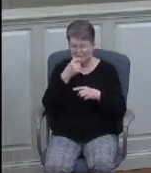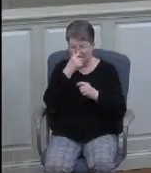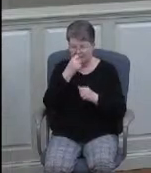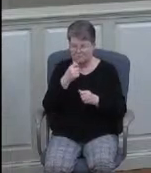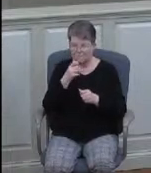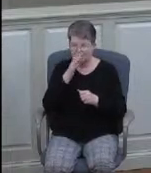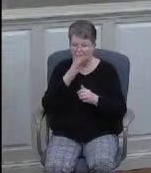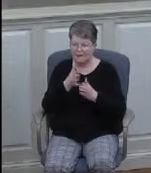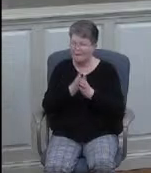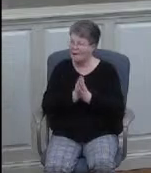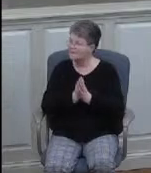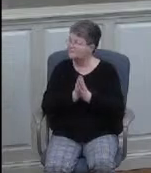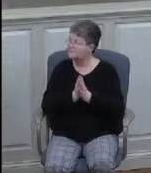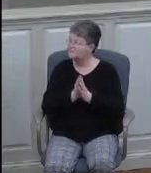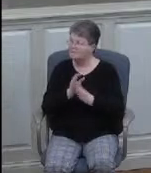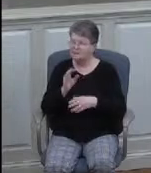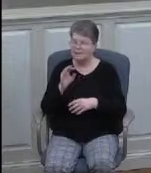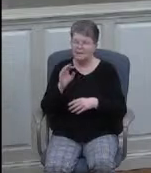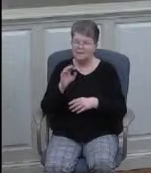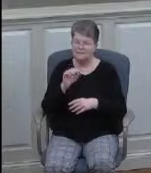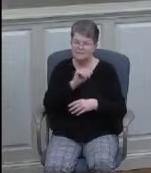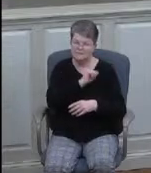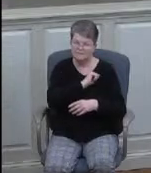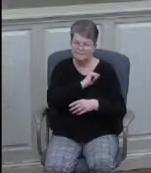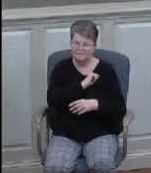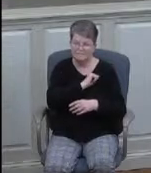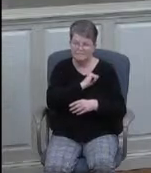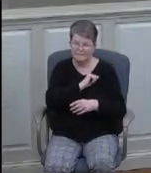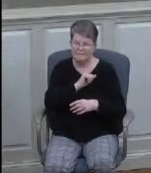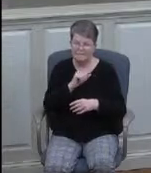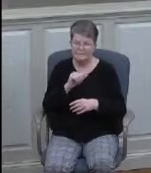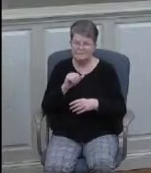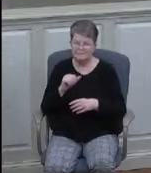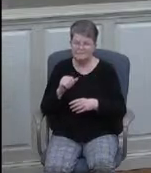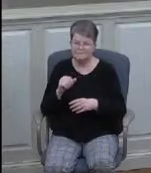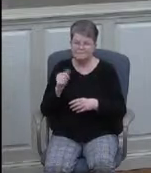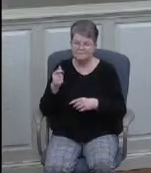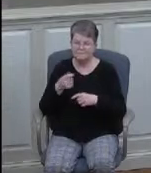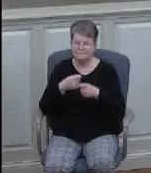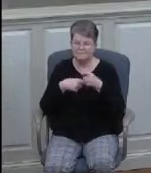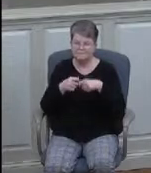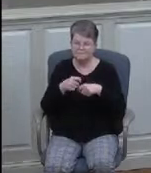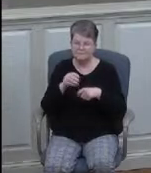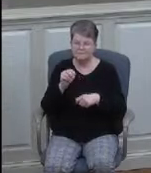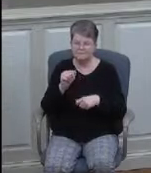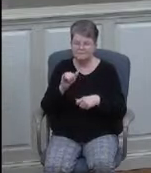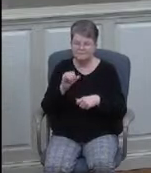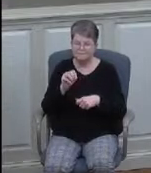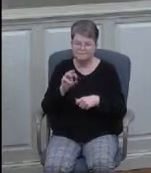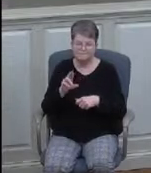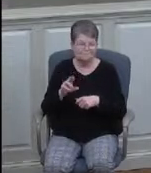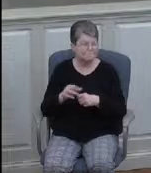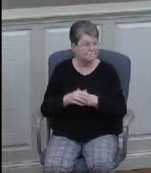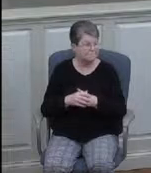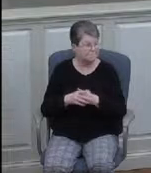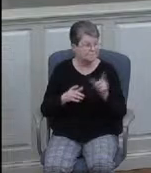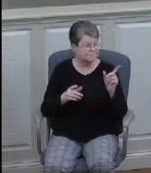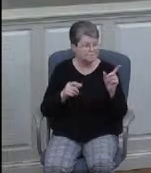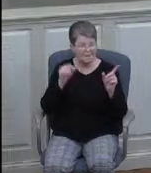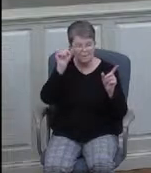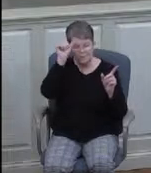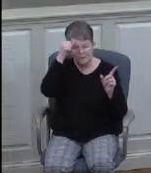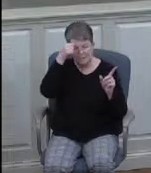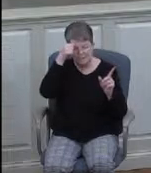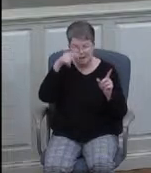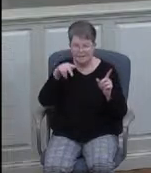going to ask Mayor Pro Tem Atkins. Yes, sir. The meeting. And if you'll remind the public, Mayor, of